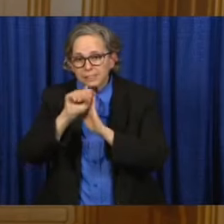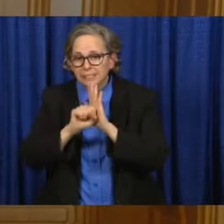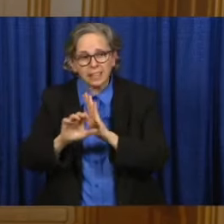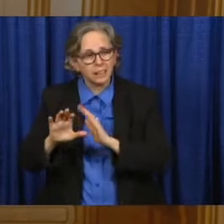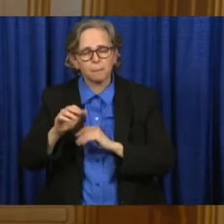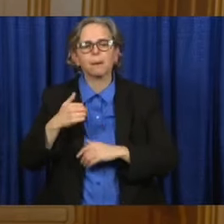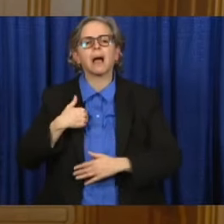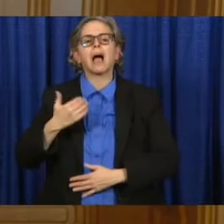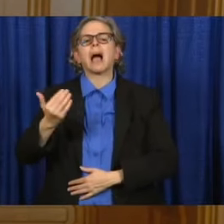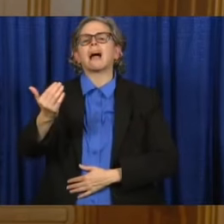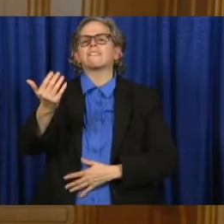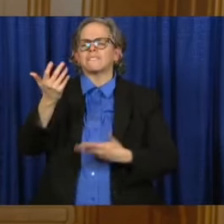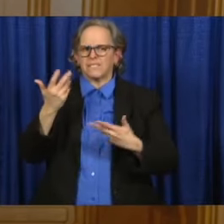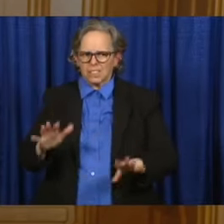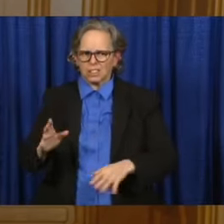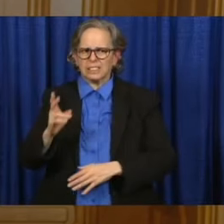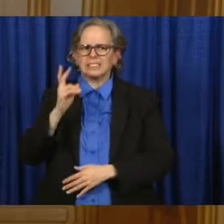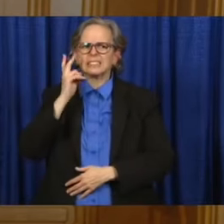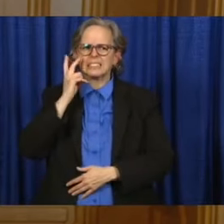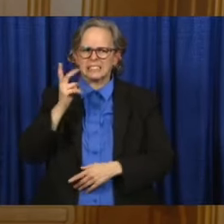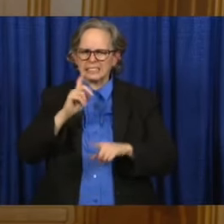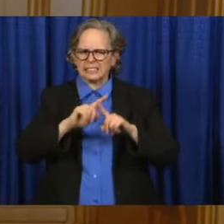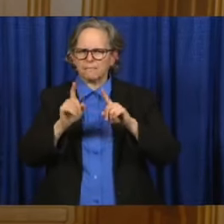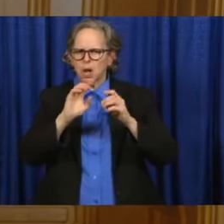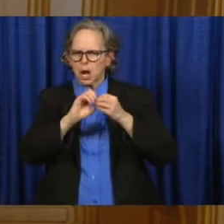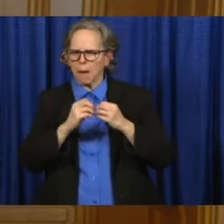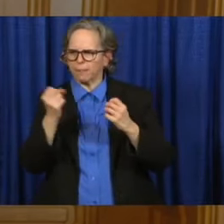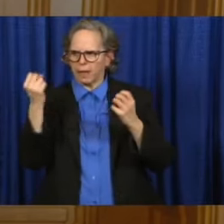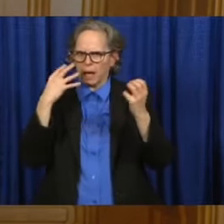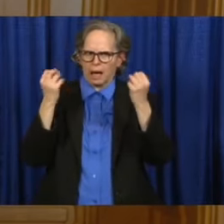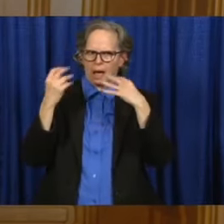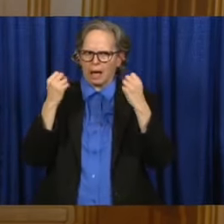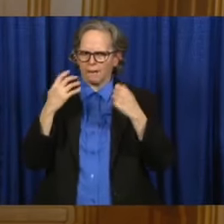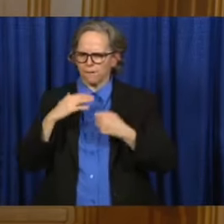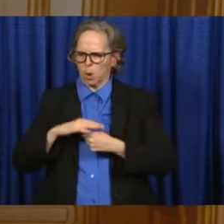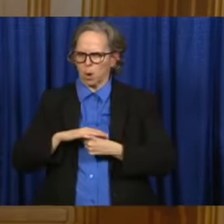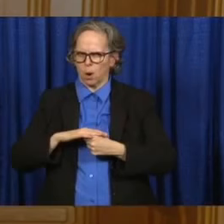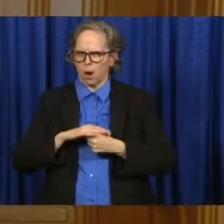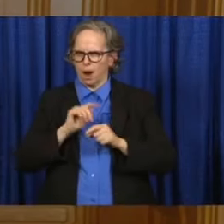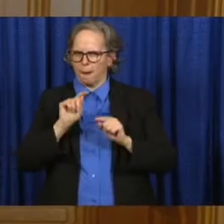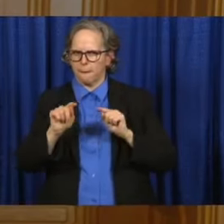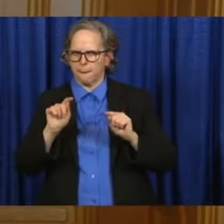numbers reported in different locations, and those reports are down,